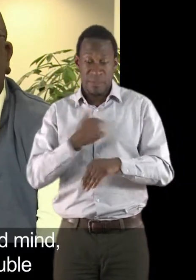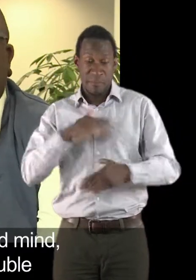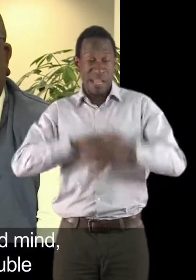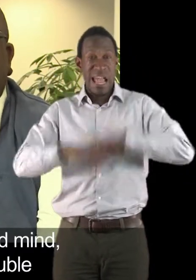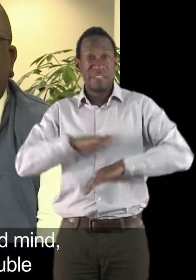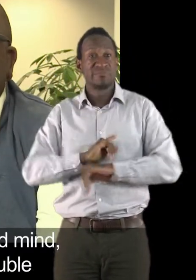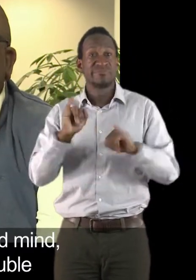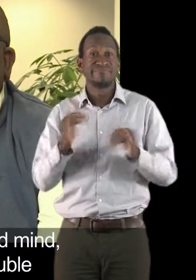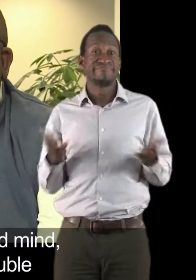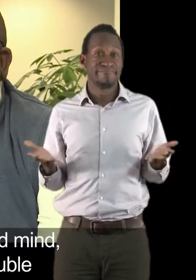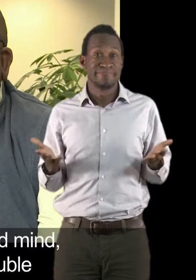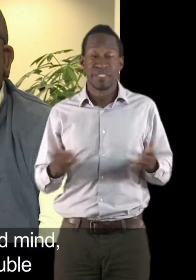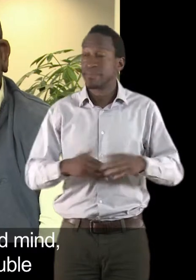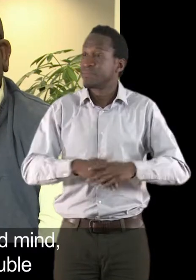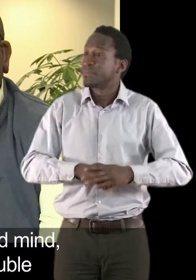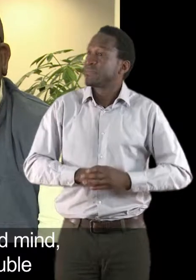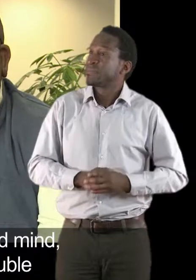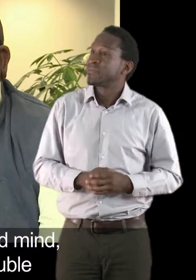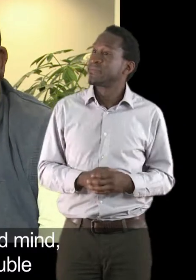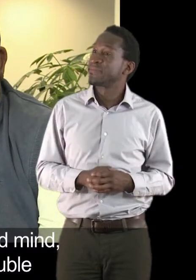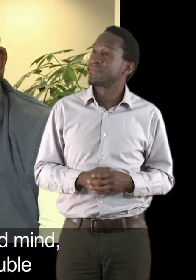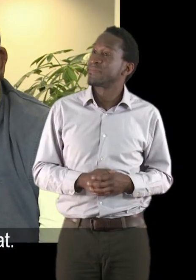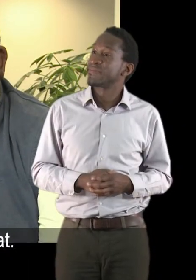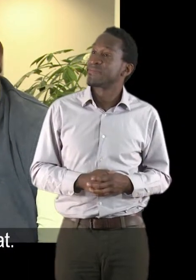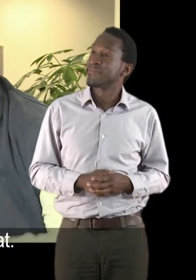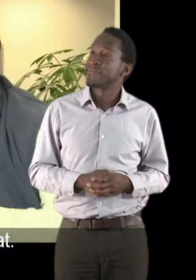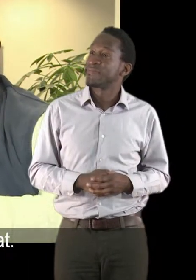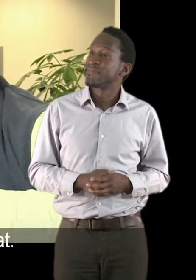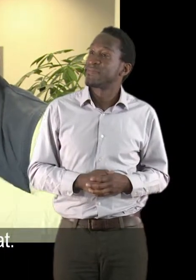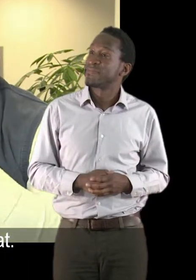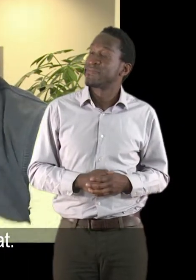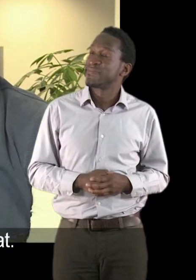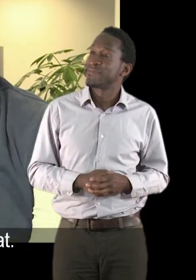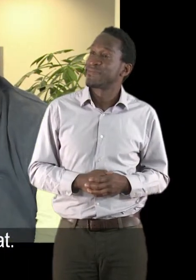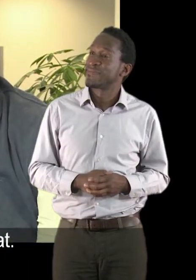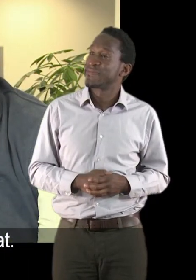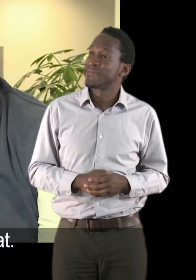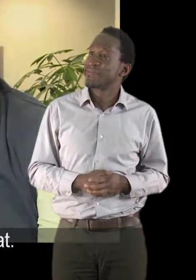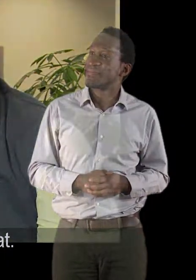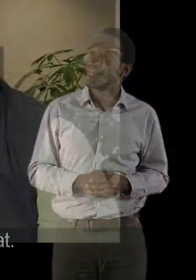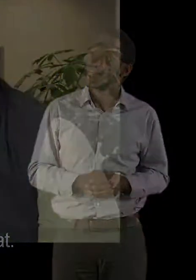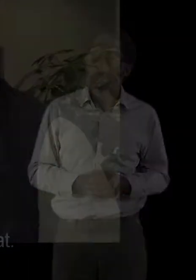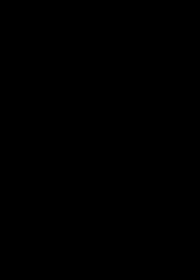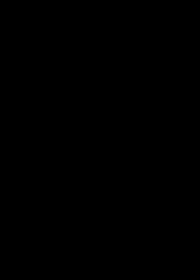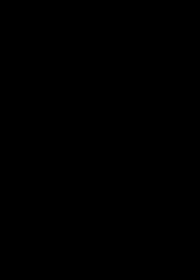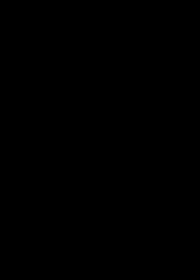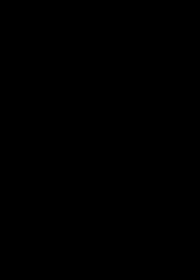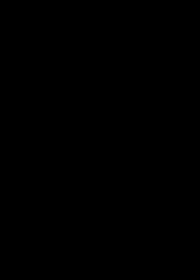was in my warped mind is when I was in trouble. So I behaved like that.